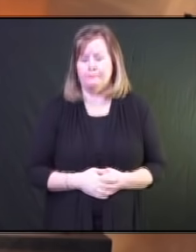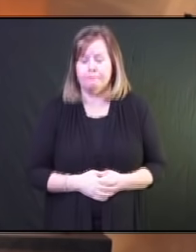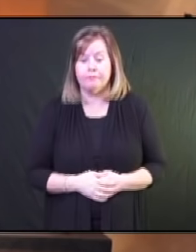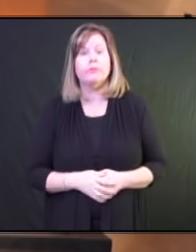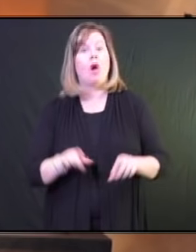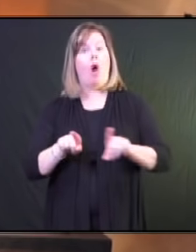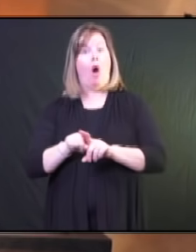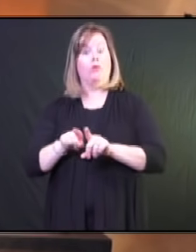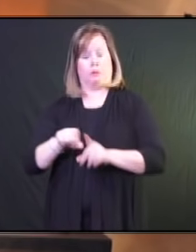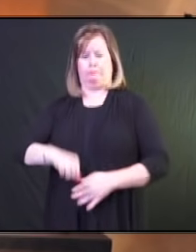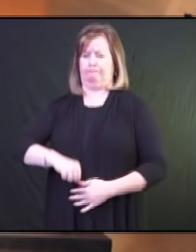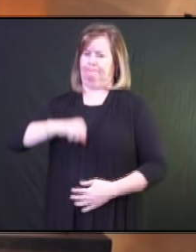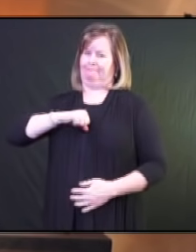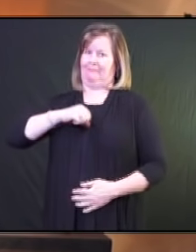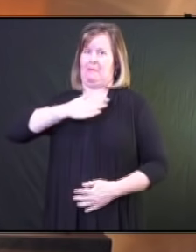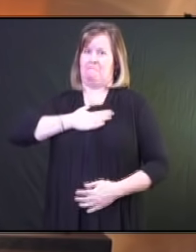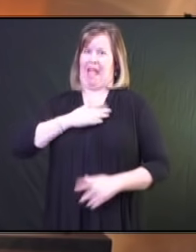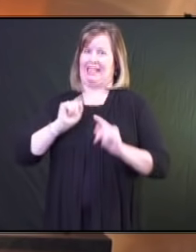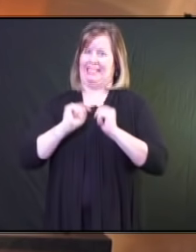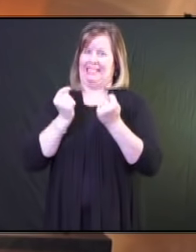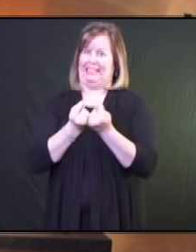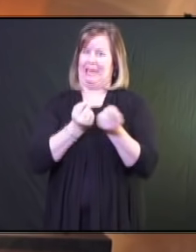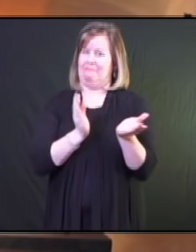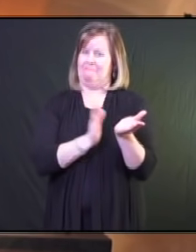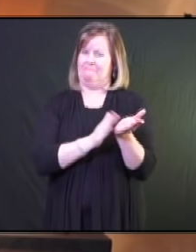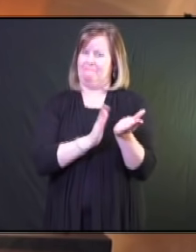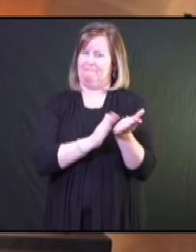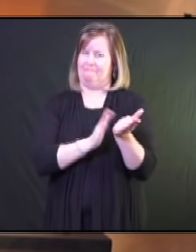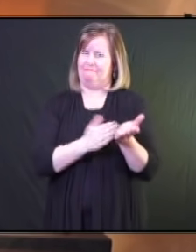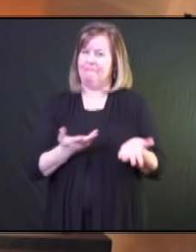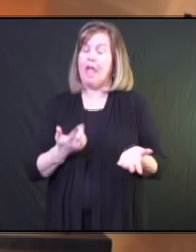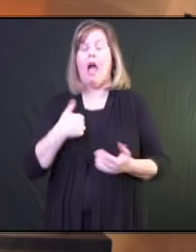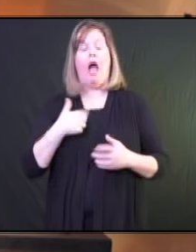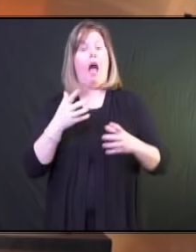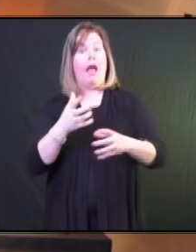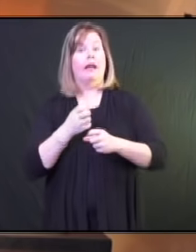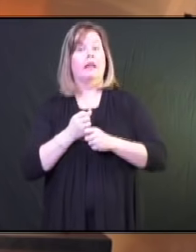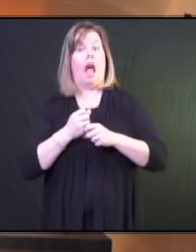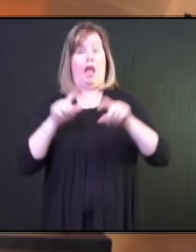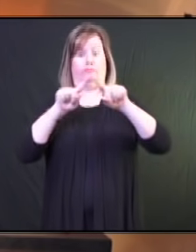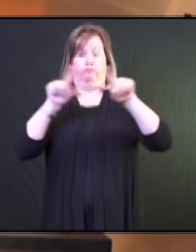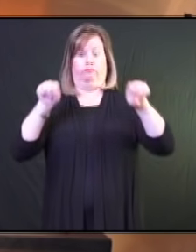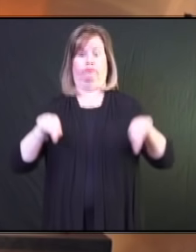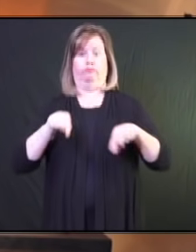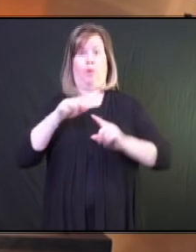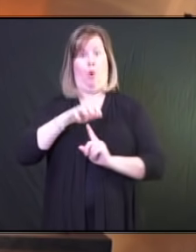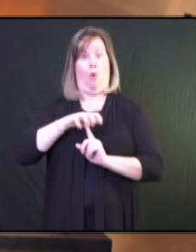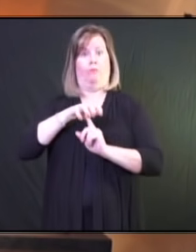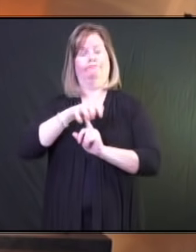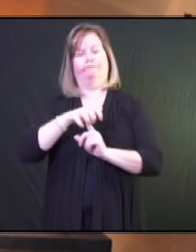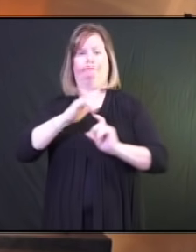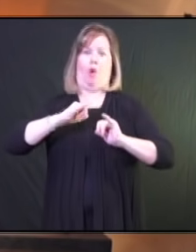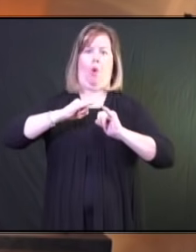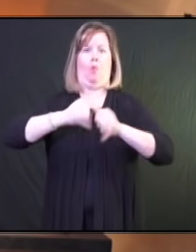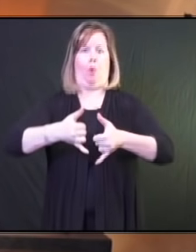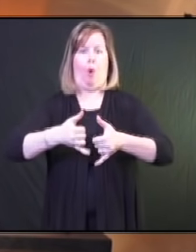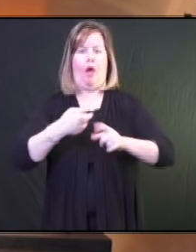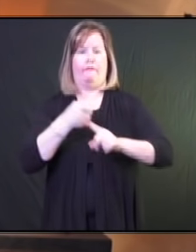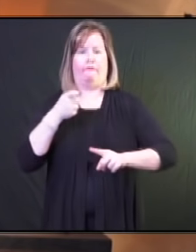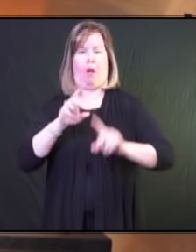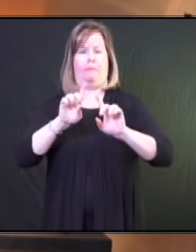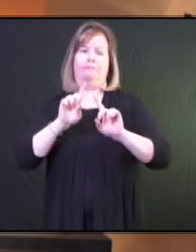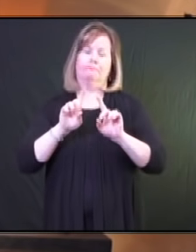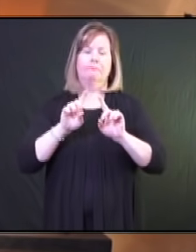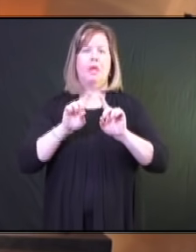team because I received this award in the mail from the Michigan Department of Health and Human Services. It's the Jean